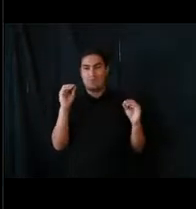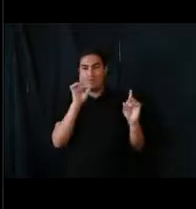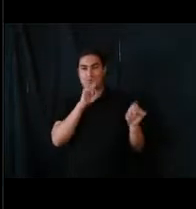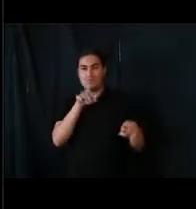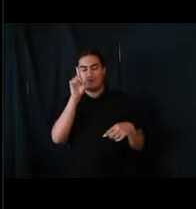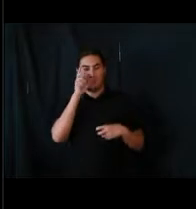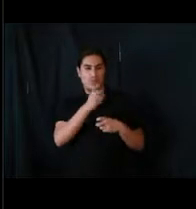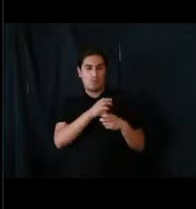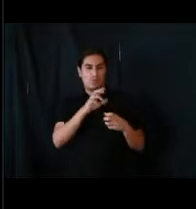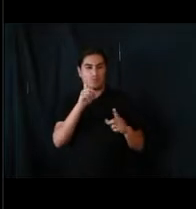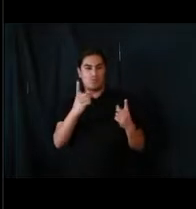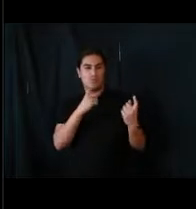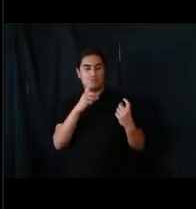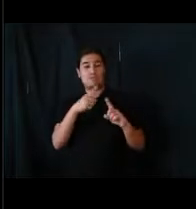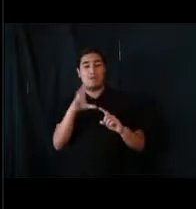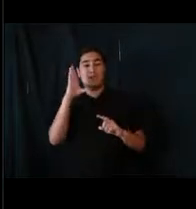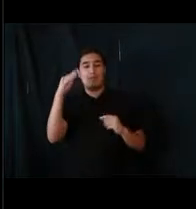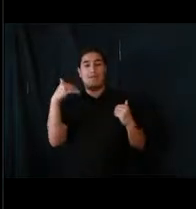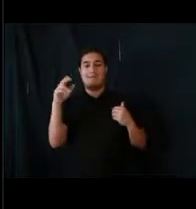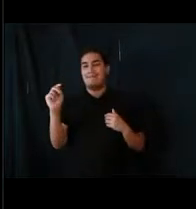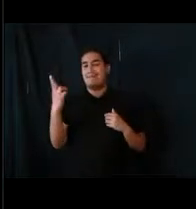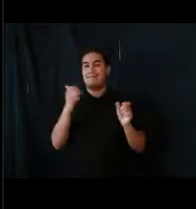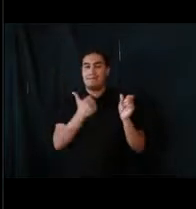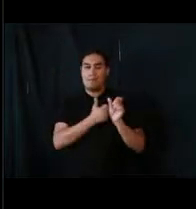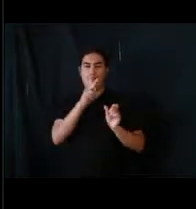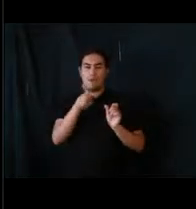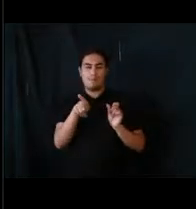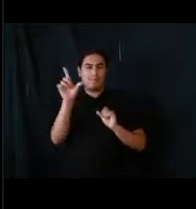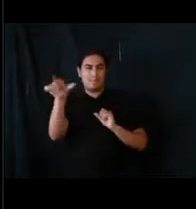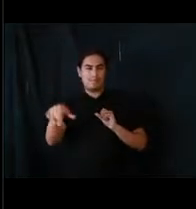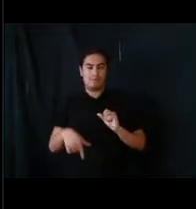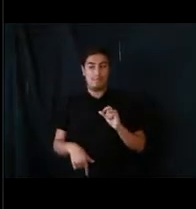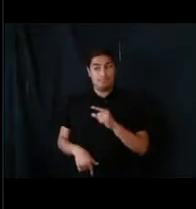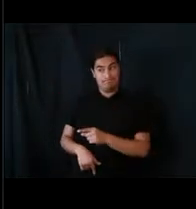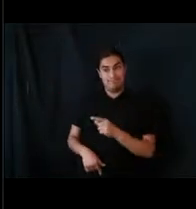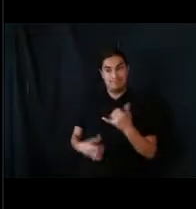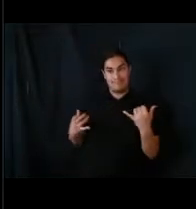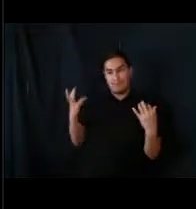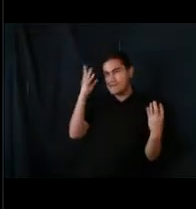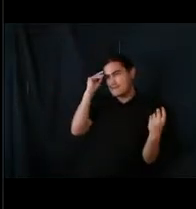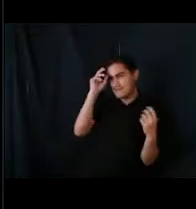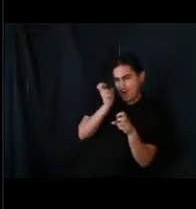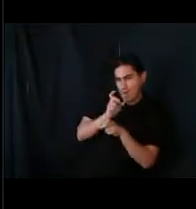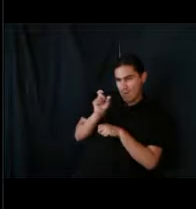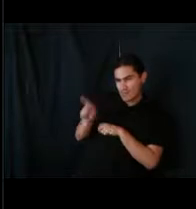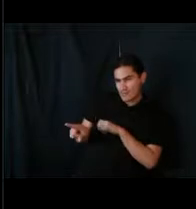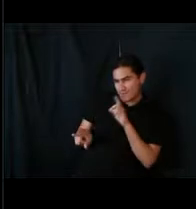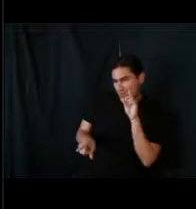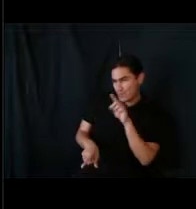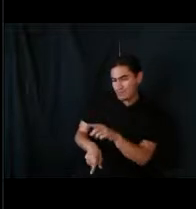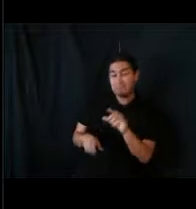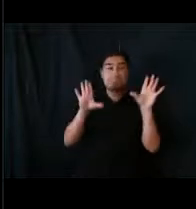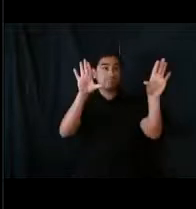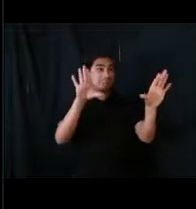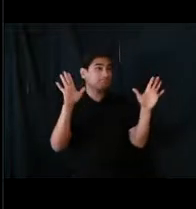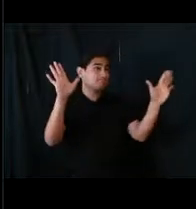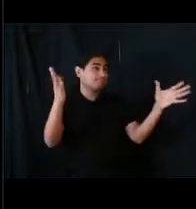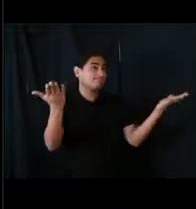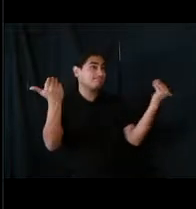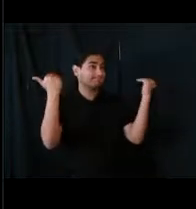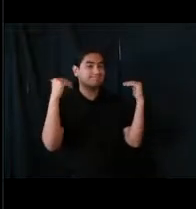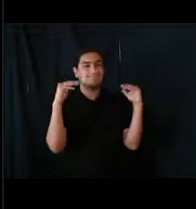keith follow up with you at a later date um now you've done it you know now we're thinking of really tough questions to ask you that's great that's fantastic perfect